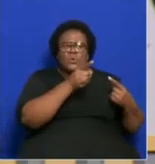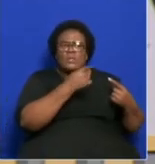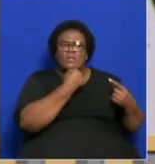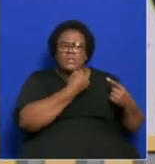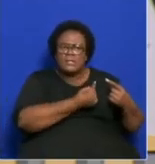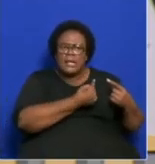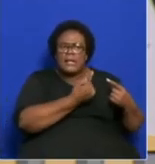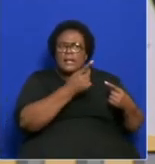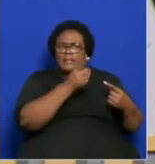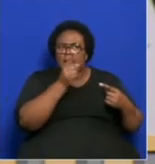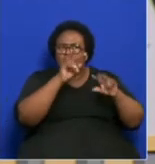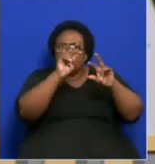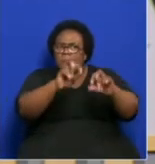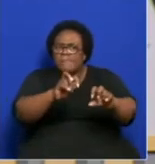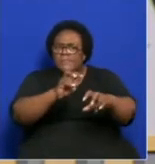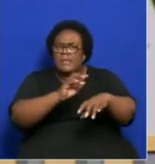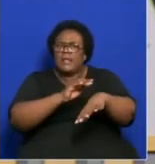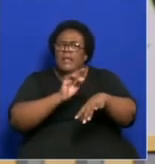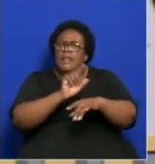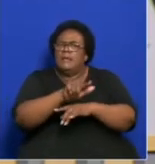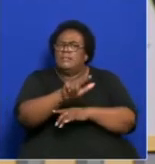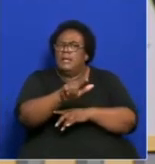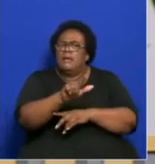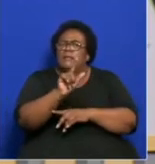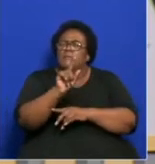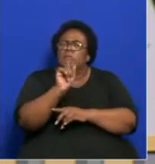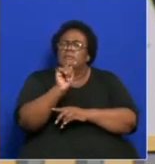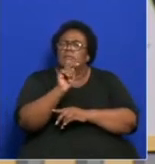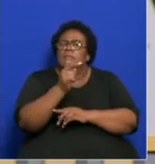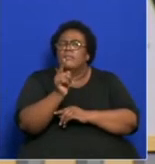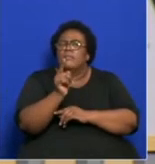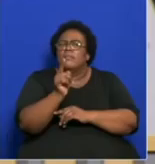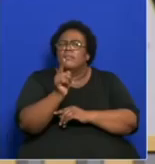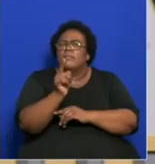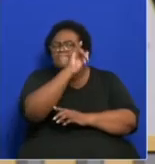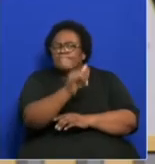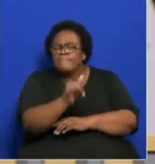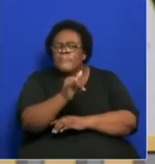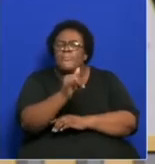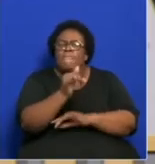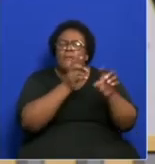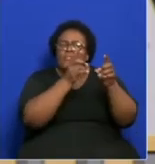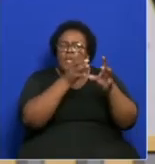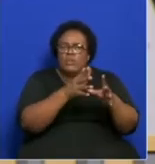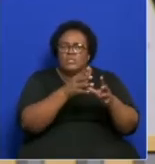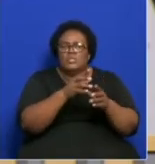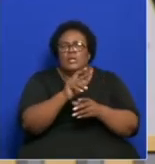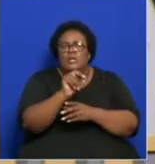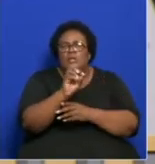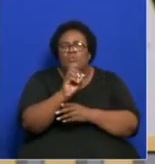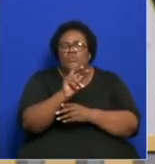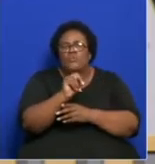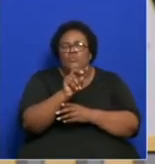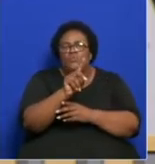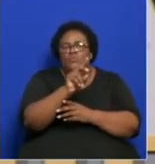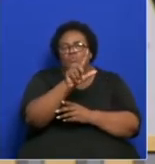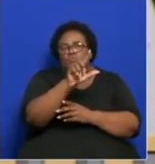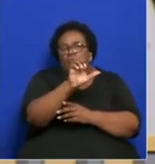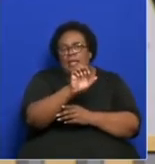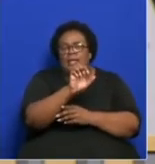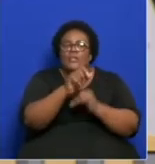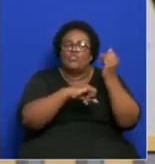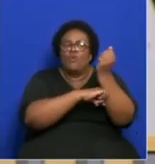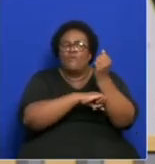later when they made a follow-up with Director Nandule's office, it came to light